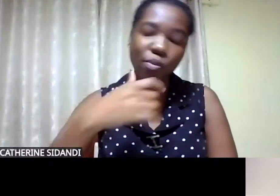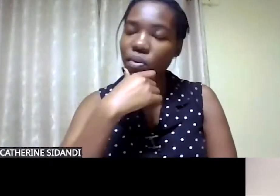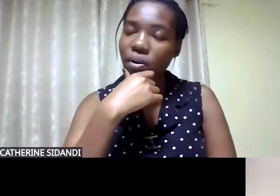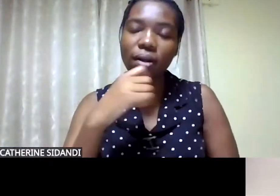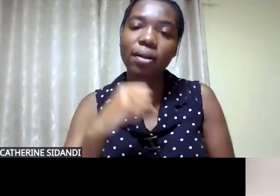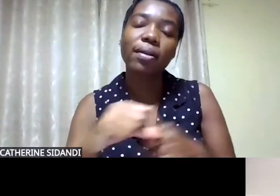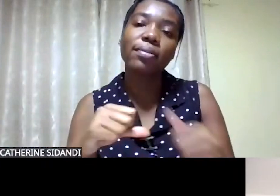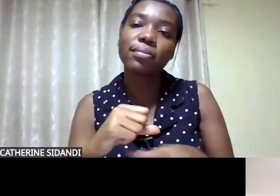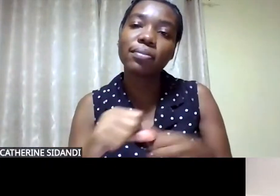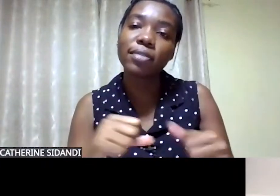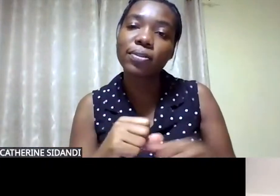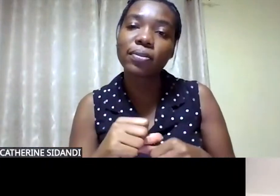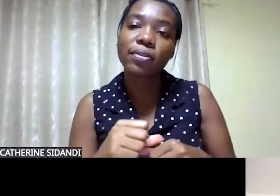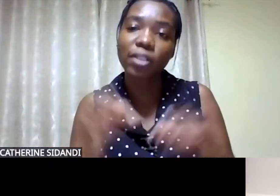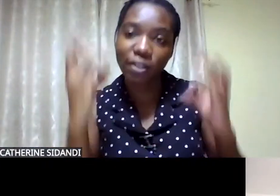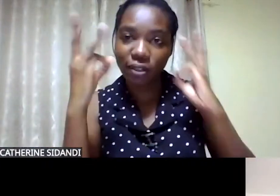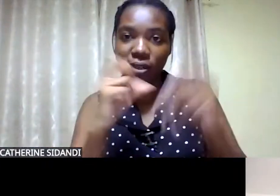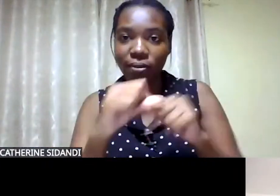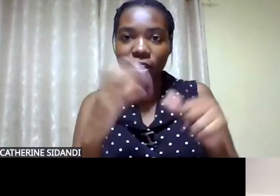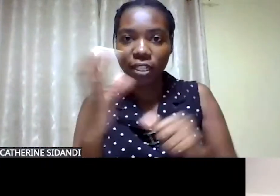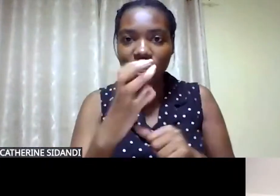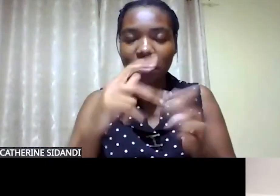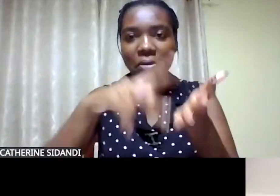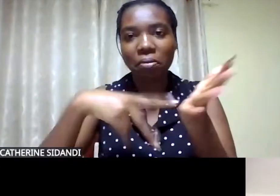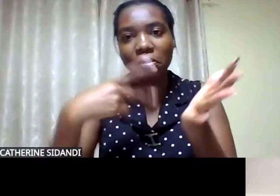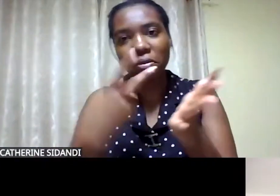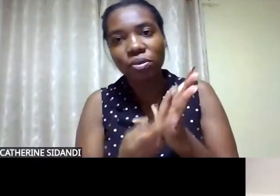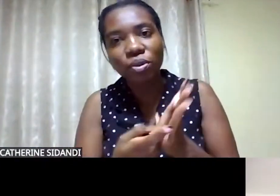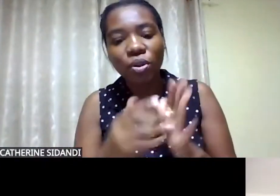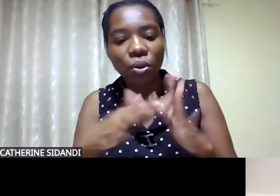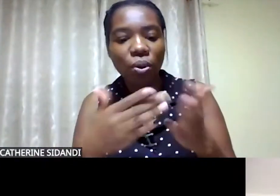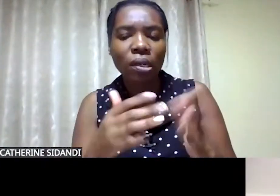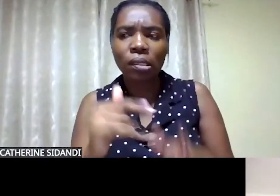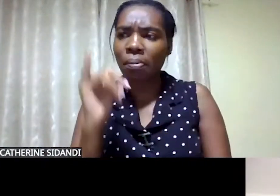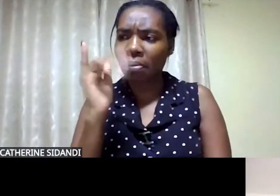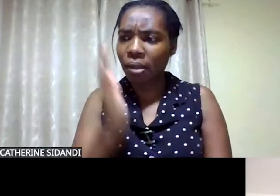perhaps a client, or perhaps a proposal, or perhaps will that person do,